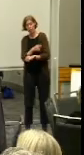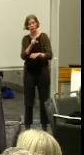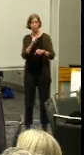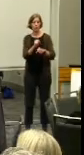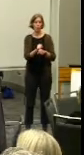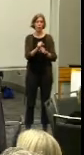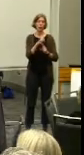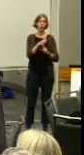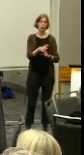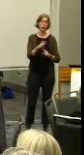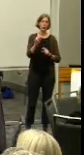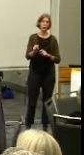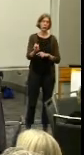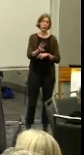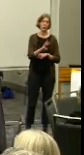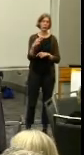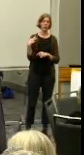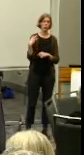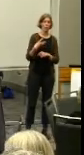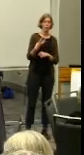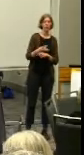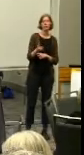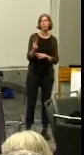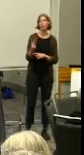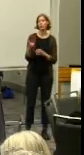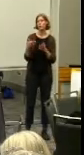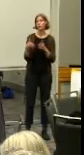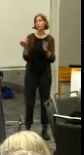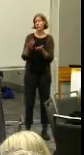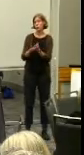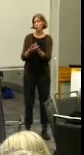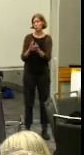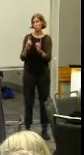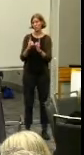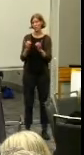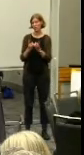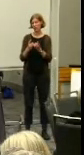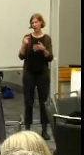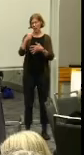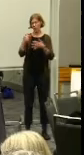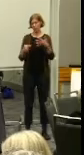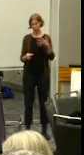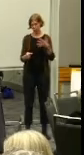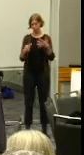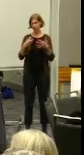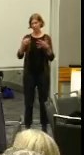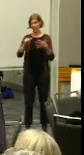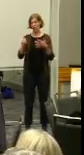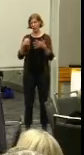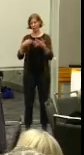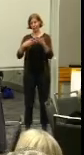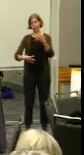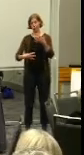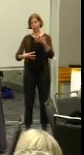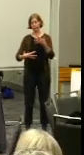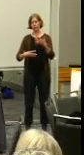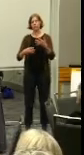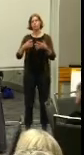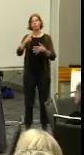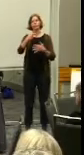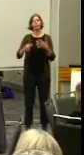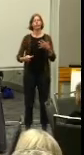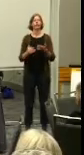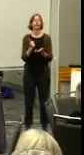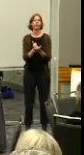Vancouver Public School District, and a couple of others as well, who really helped inform our strategic process and overview of where we were